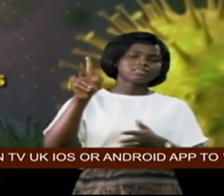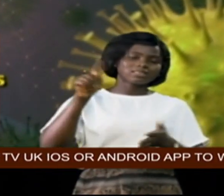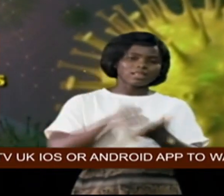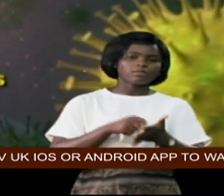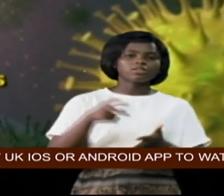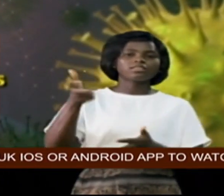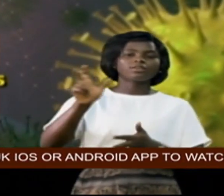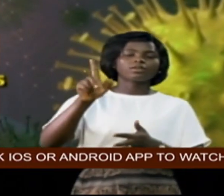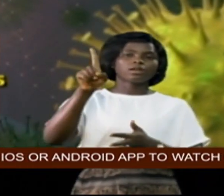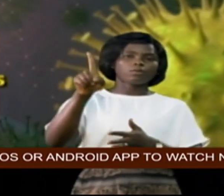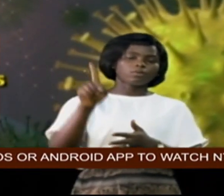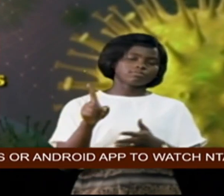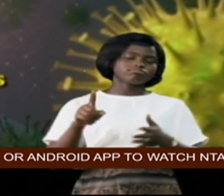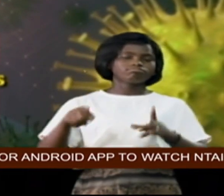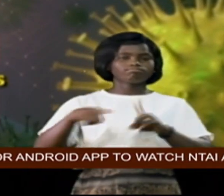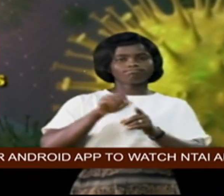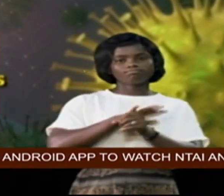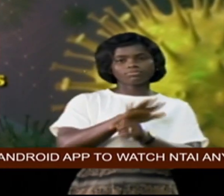1,676,301 cases,